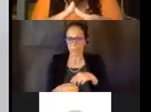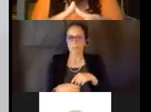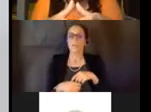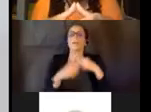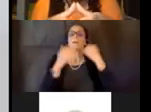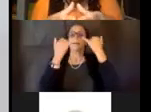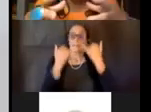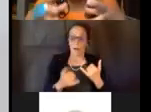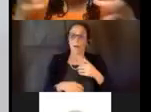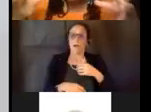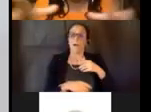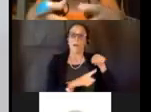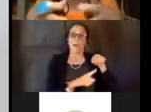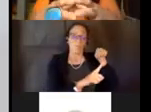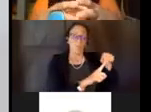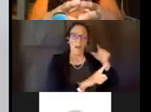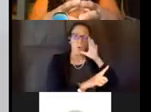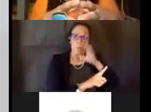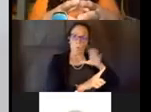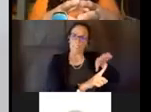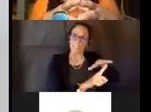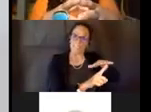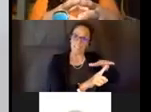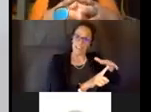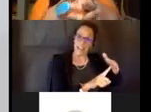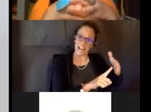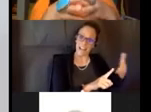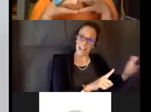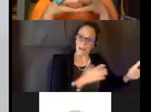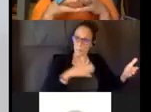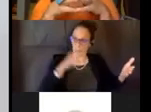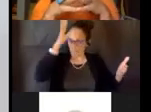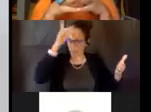bedside. That relationship is really complicated.